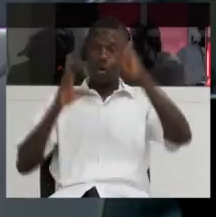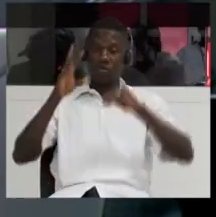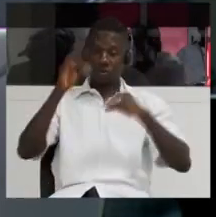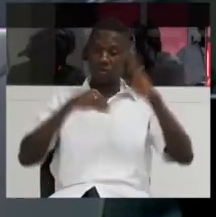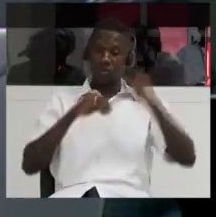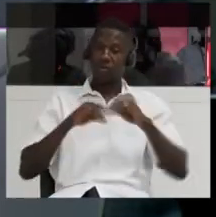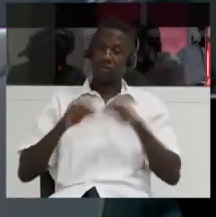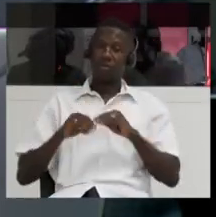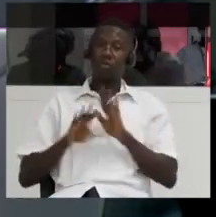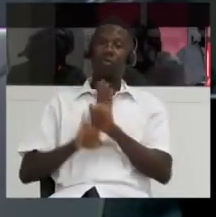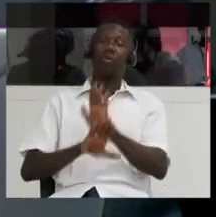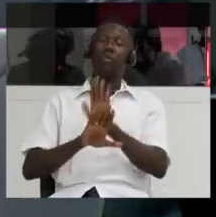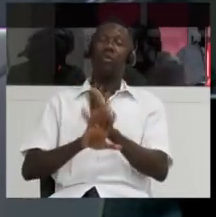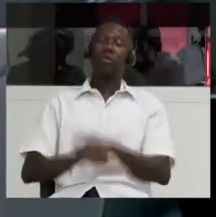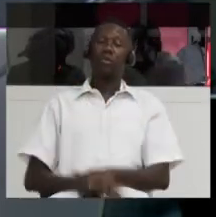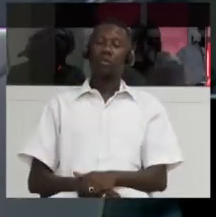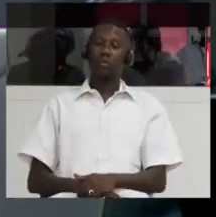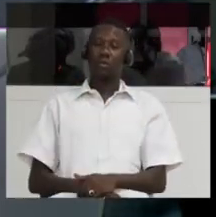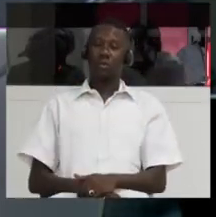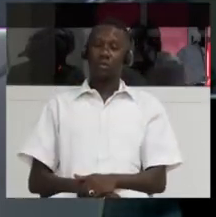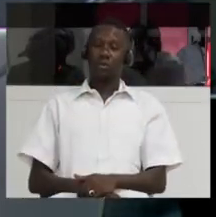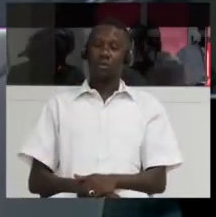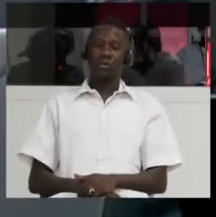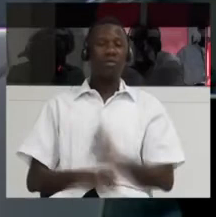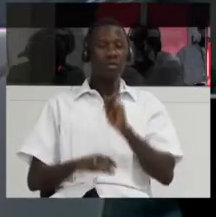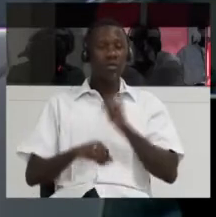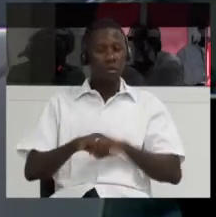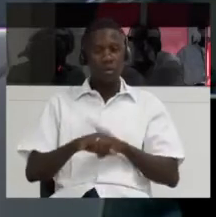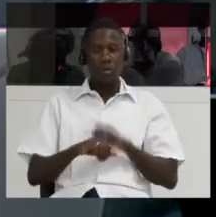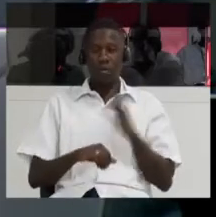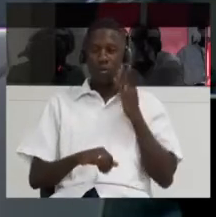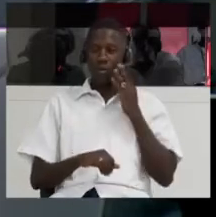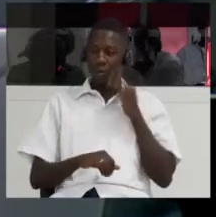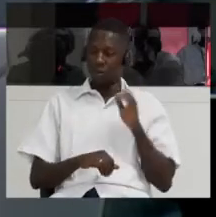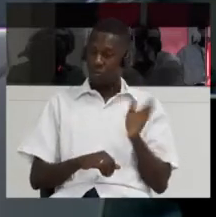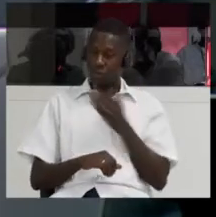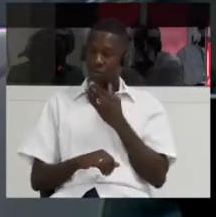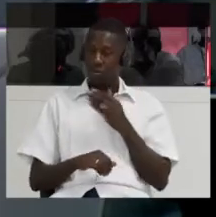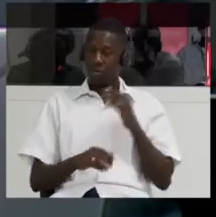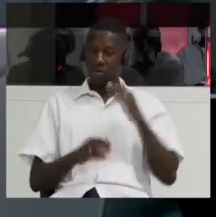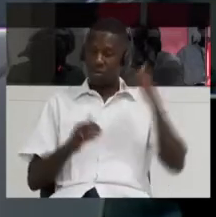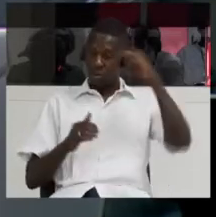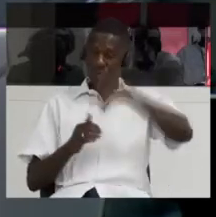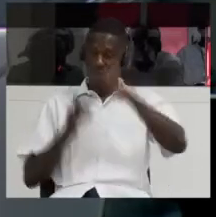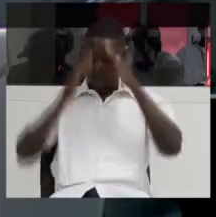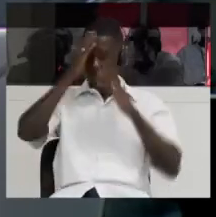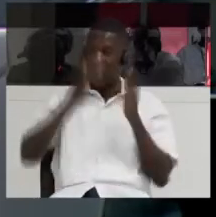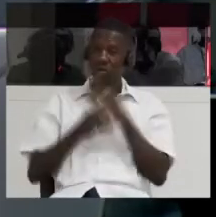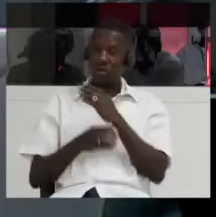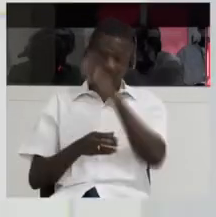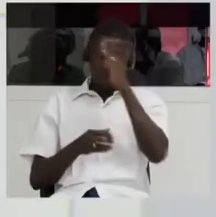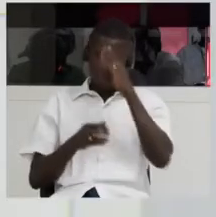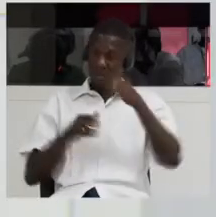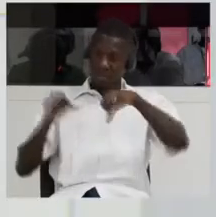For some time, you know, when going to the barracks, either coming from Birkama or Kombo N, you have to go